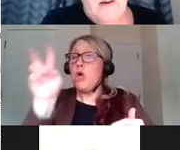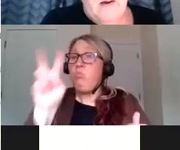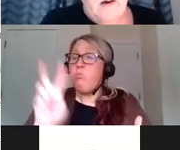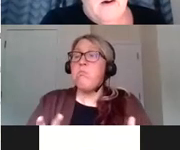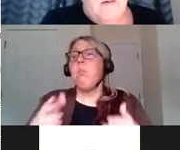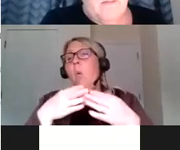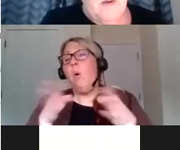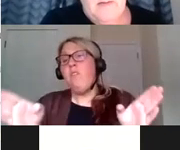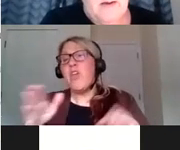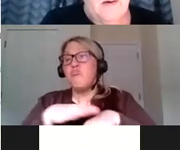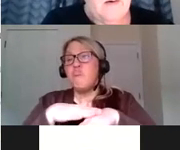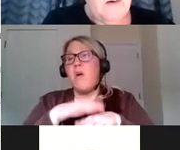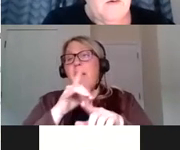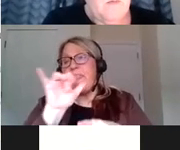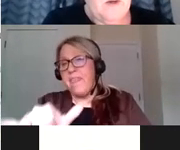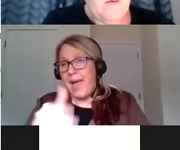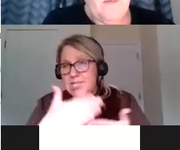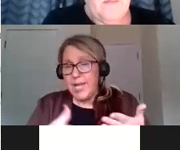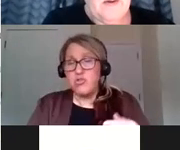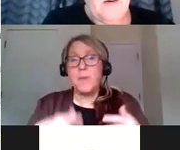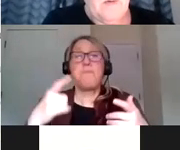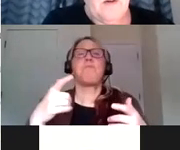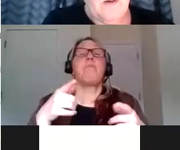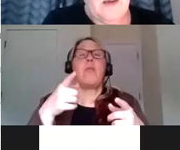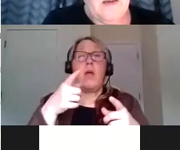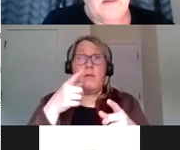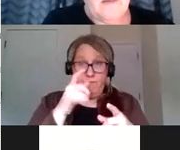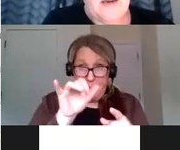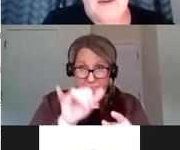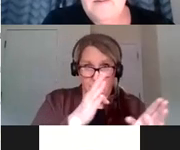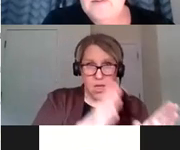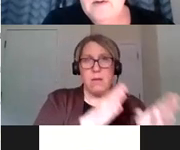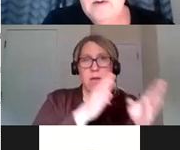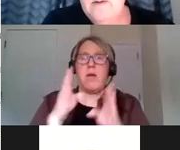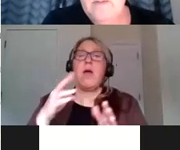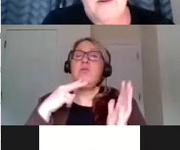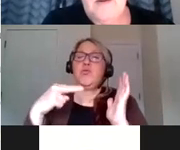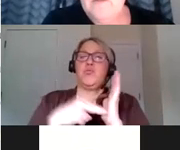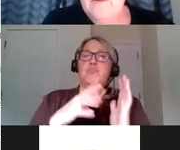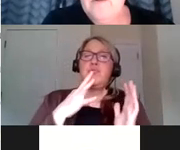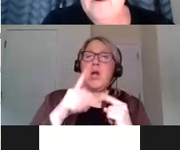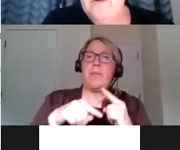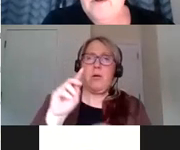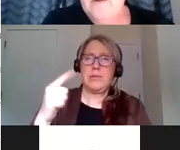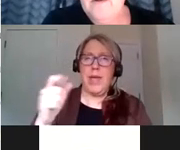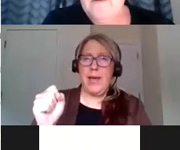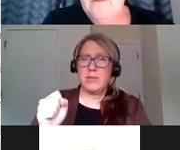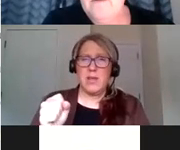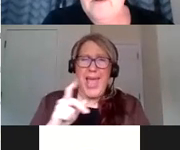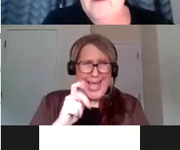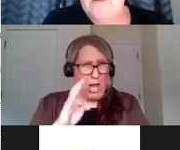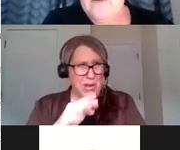that. And then we go from there, we're going to look at the tags. Anything else about reading order, Karen,